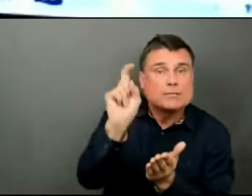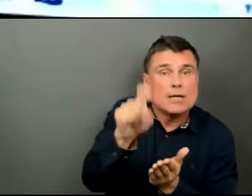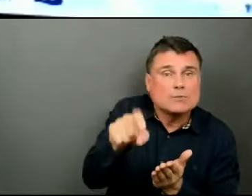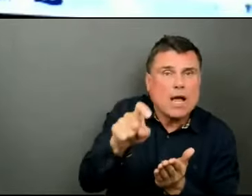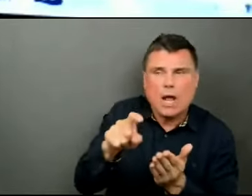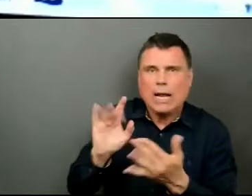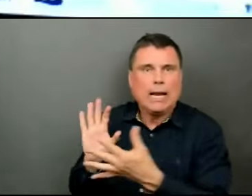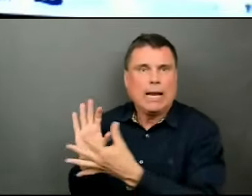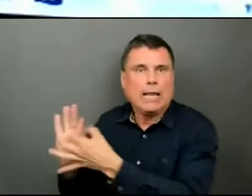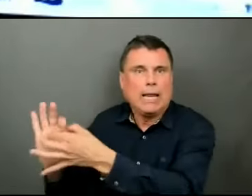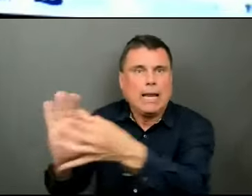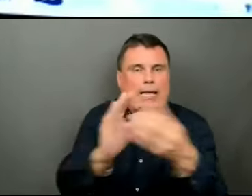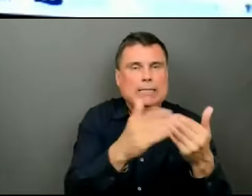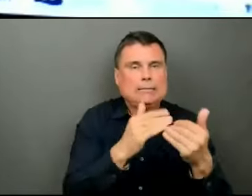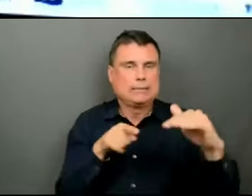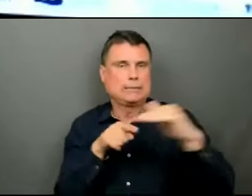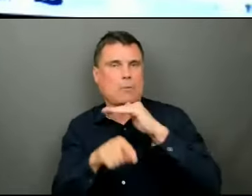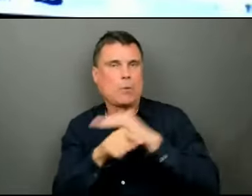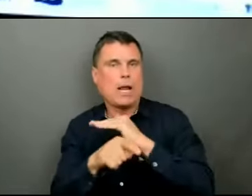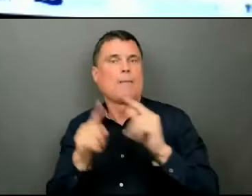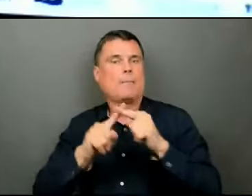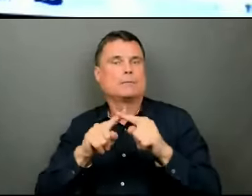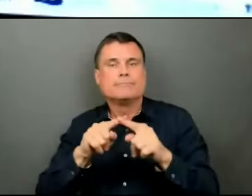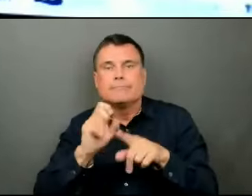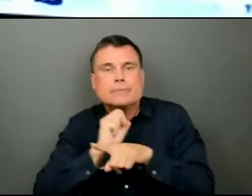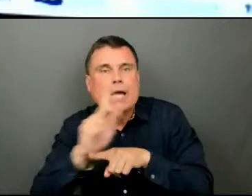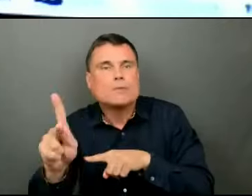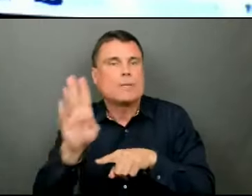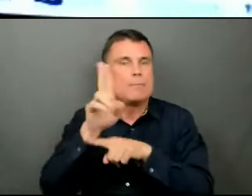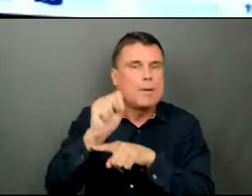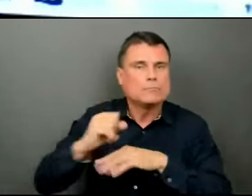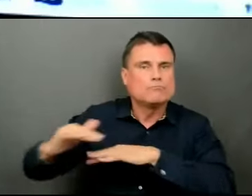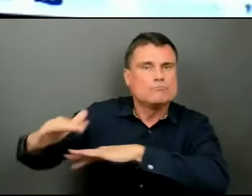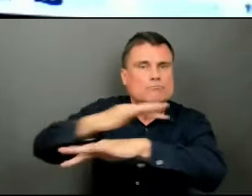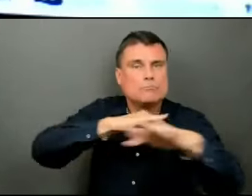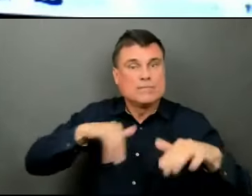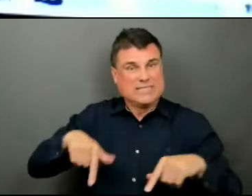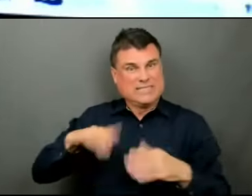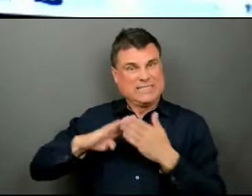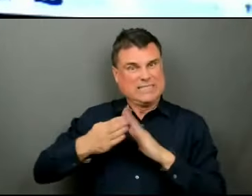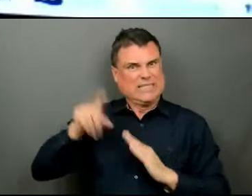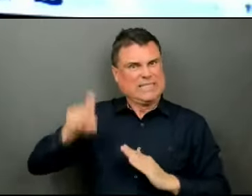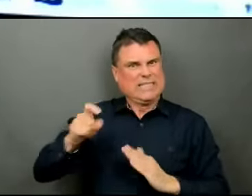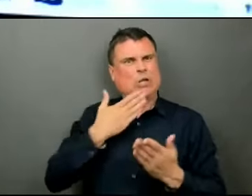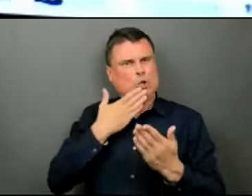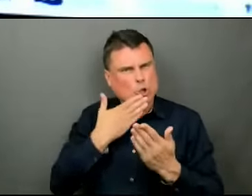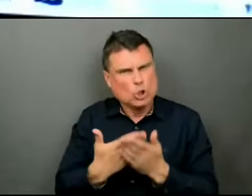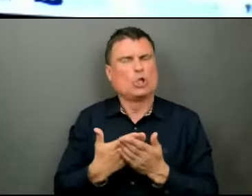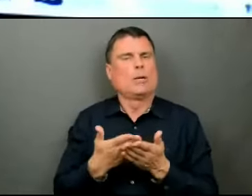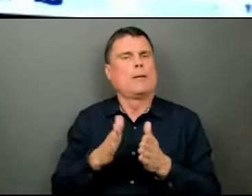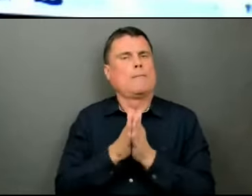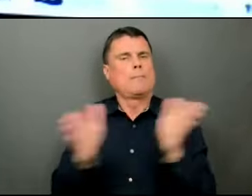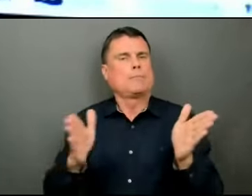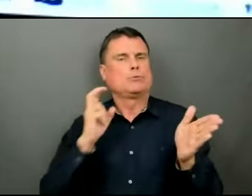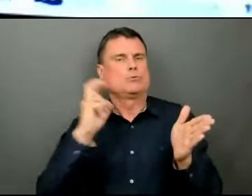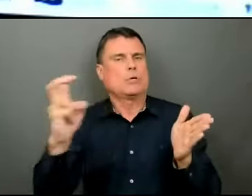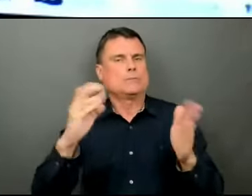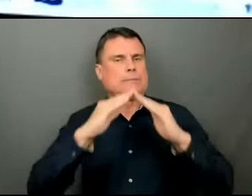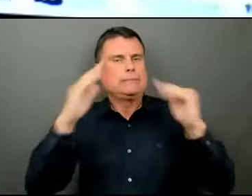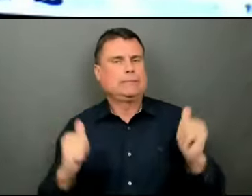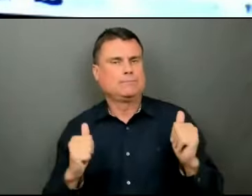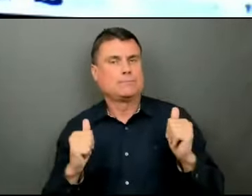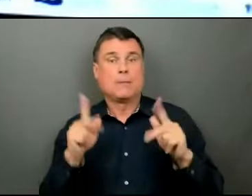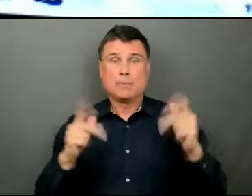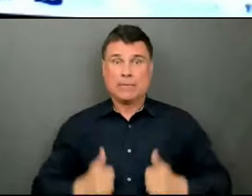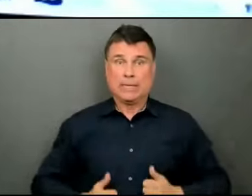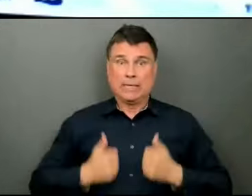need good public transit to thrive. People want to live and work near public transit. It helps essential workers